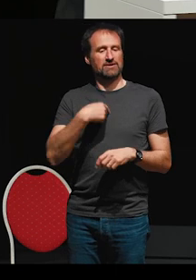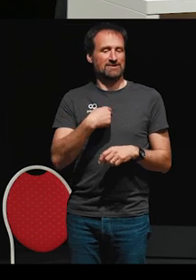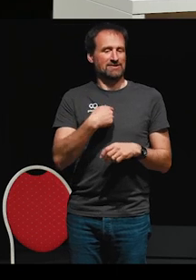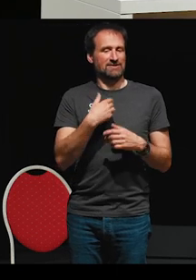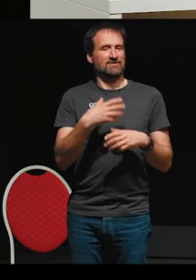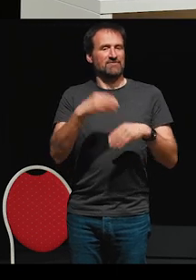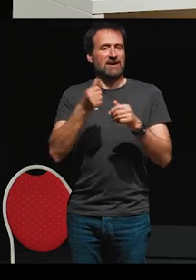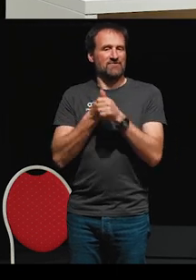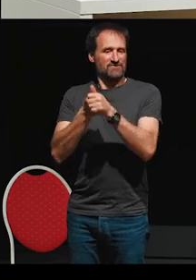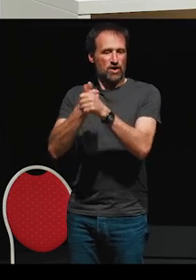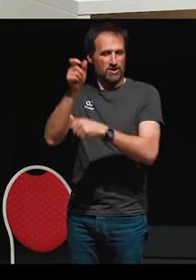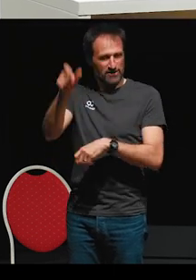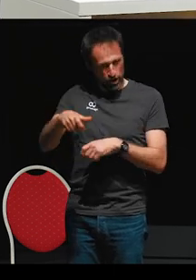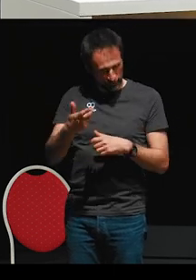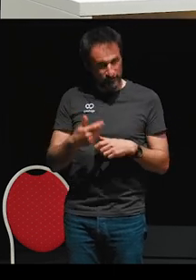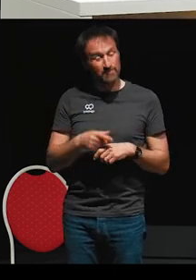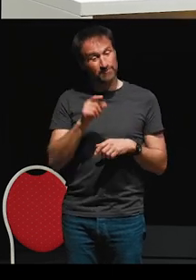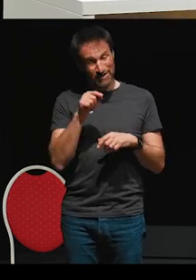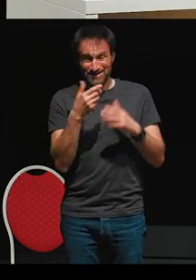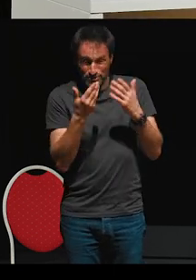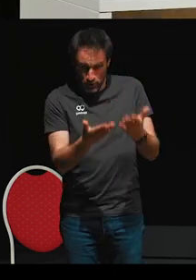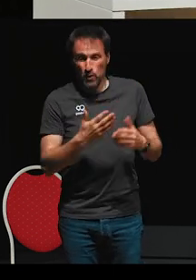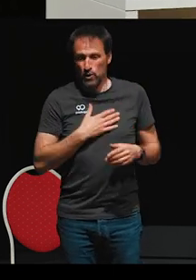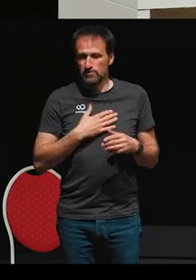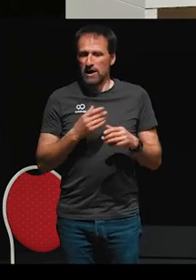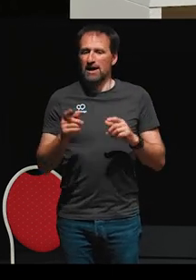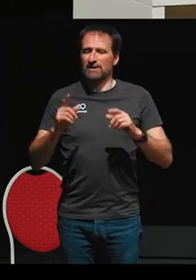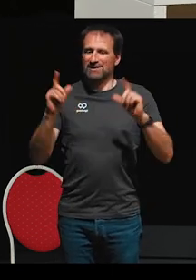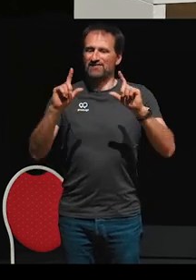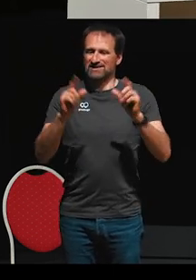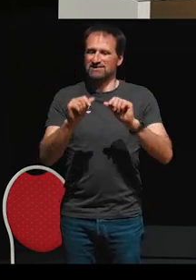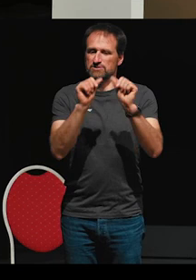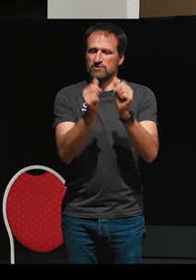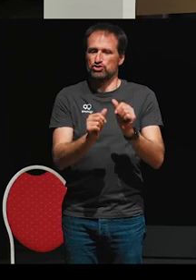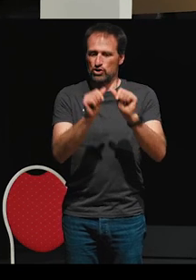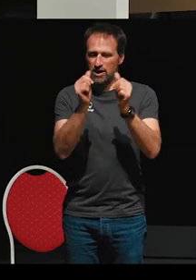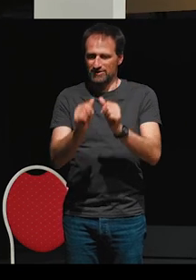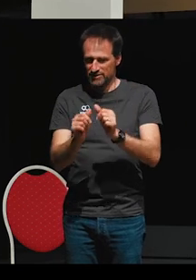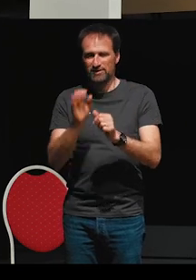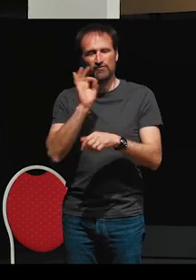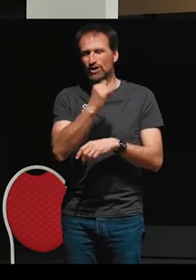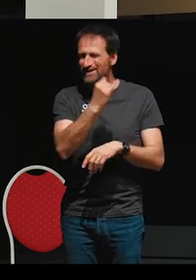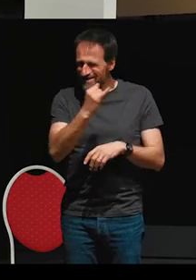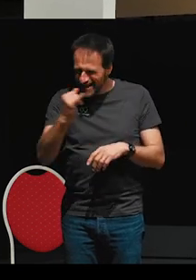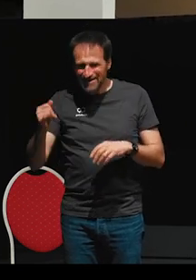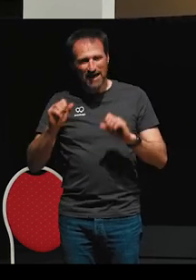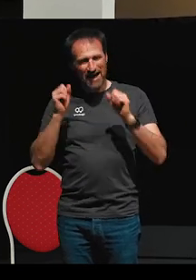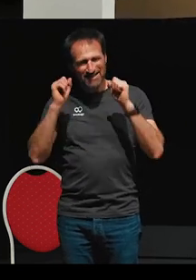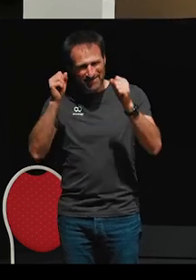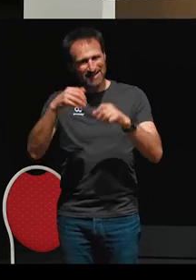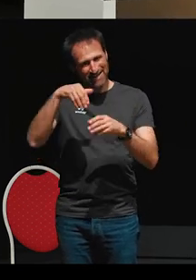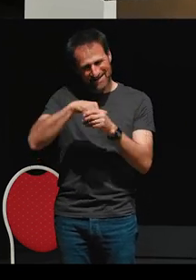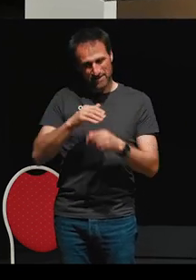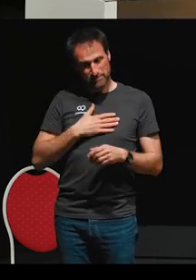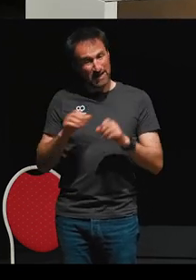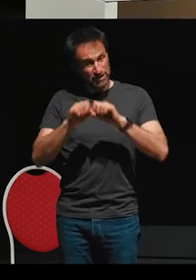So that is how my events are modeled, and every activity in the system is written to here.